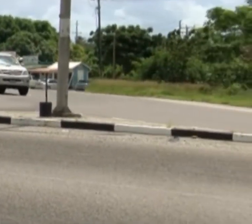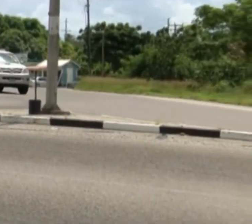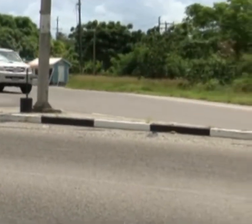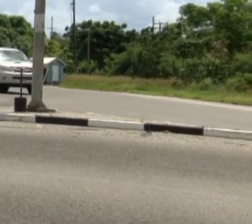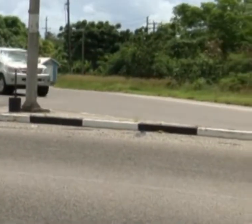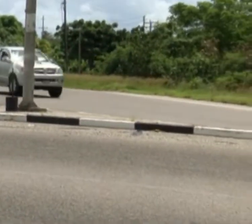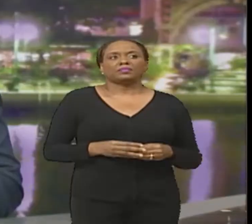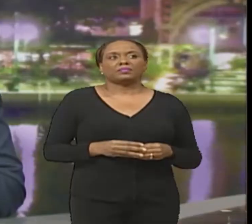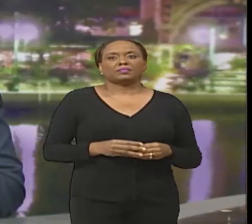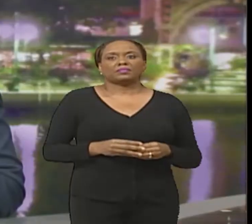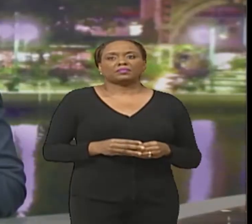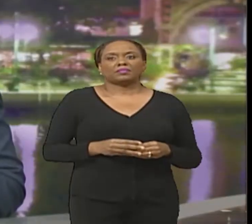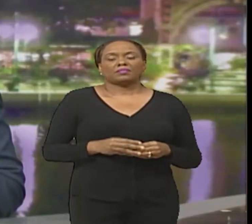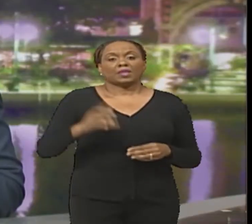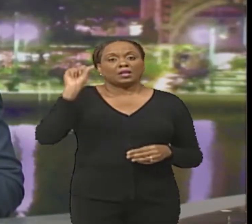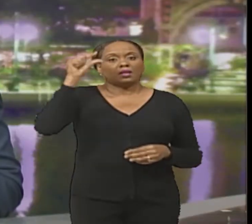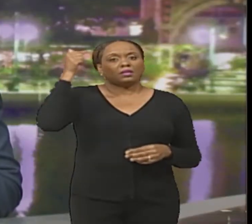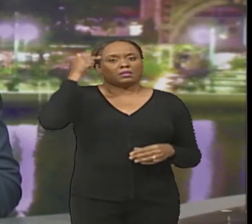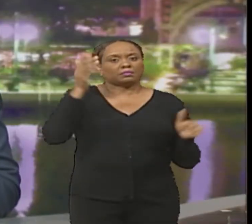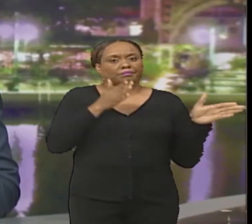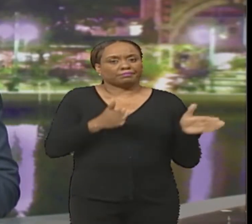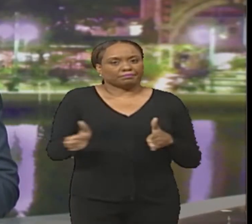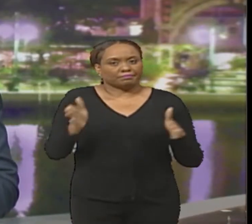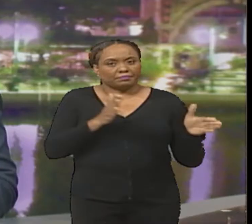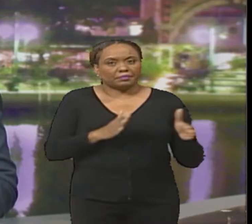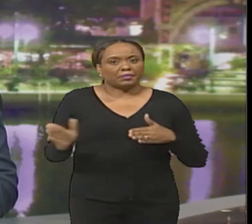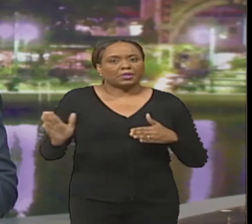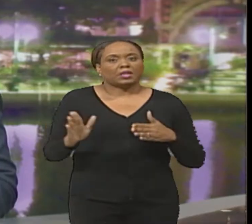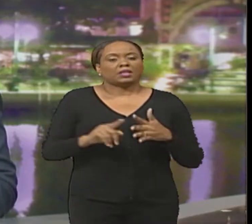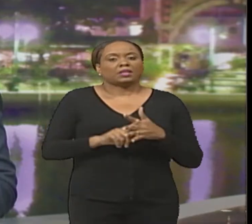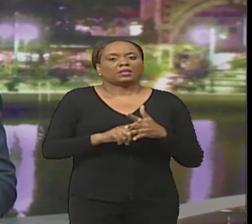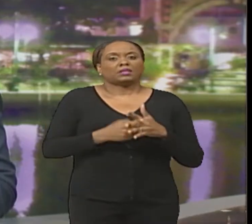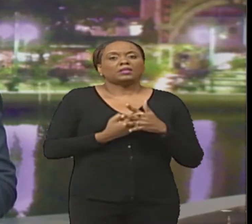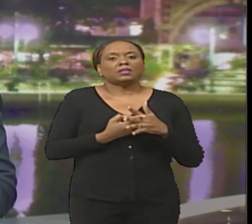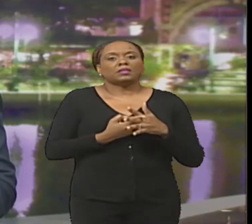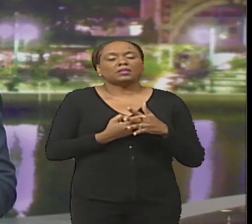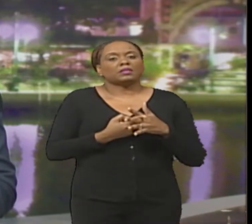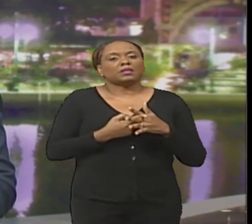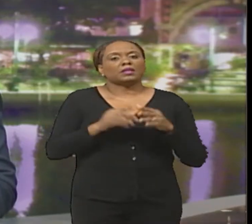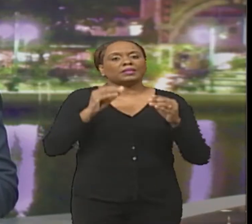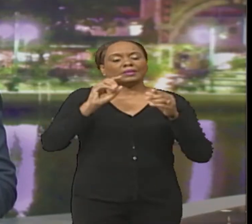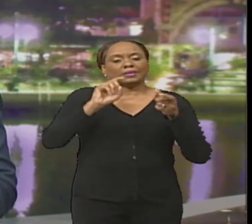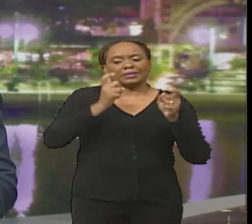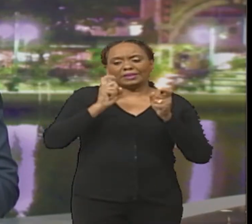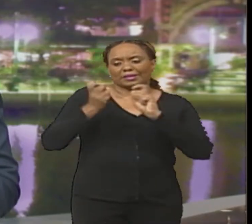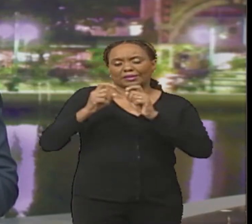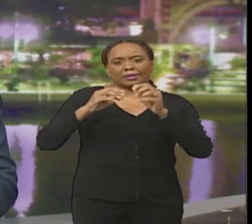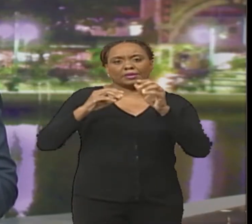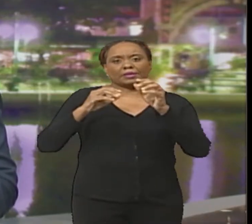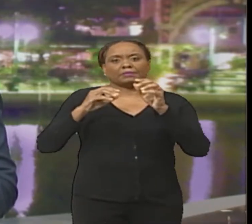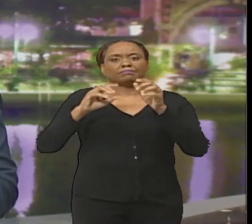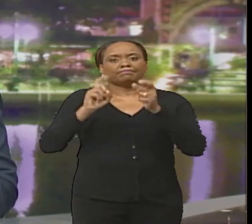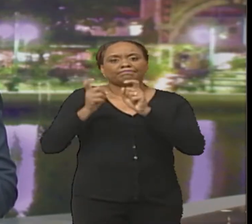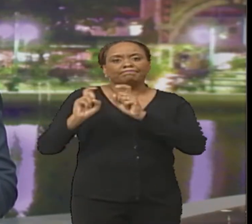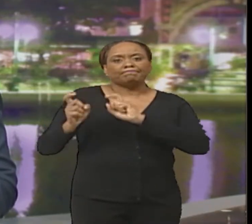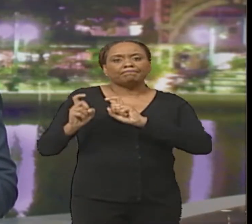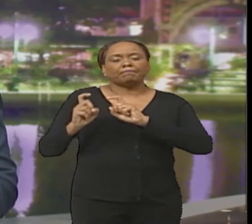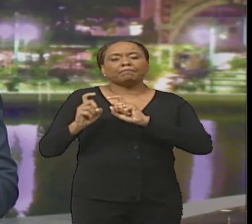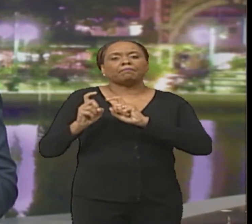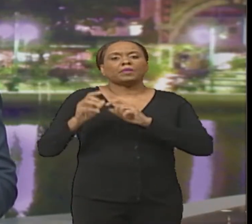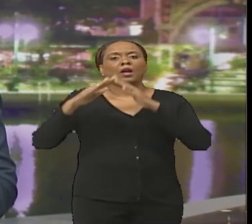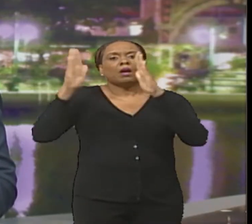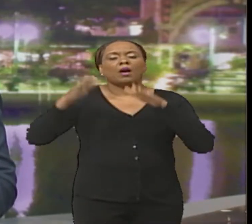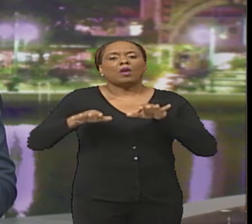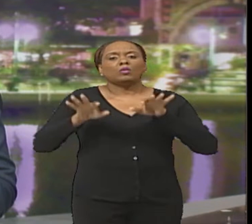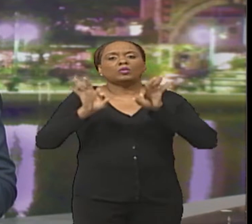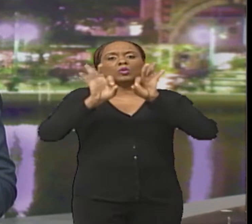CBC News. Government is preparing to begin rewiring close to 300 housing units which have electrical faults.